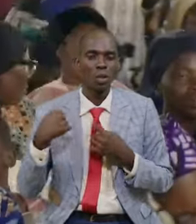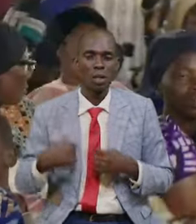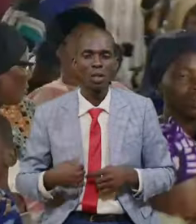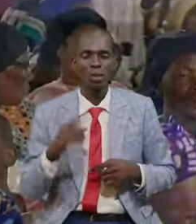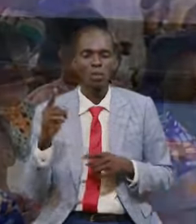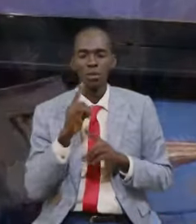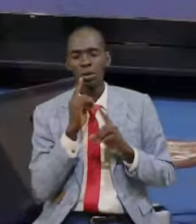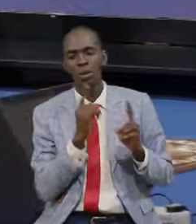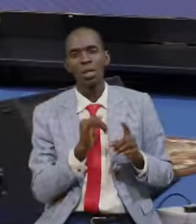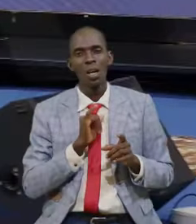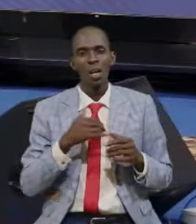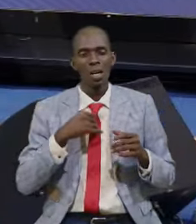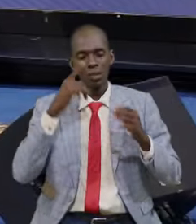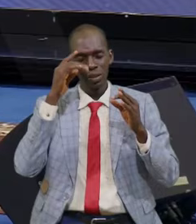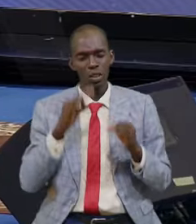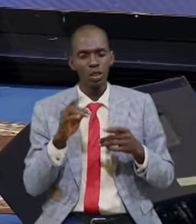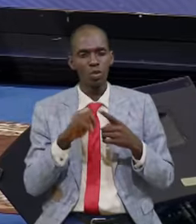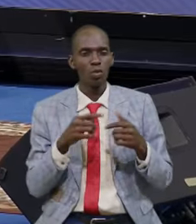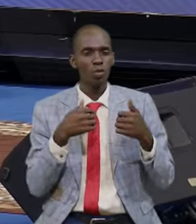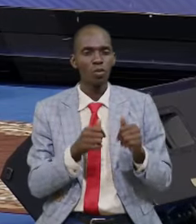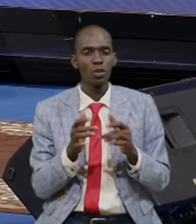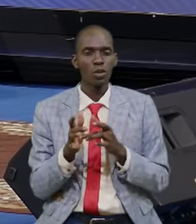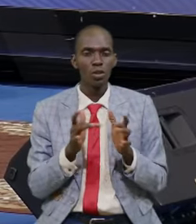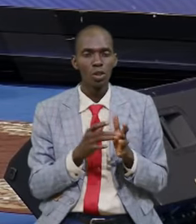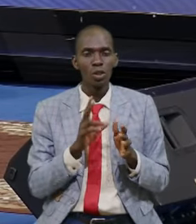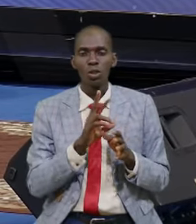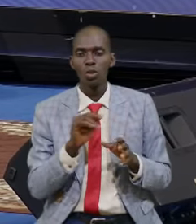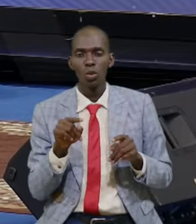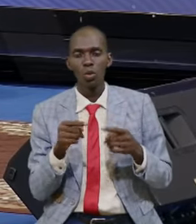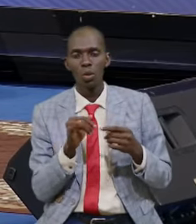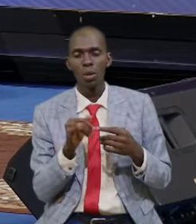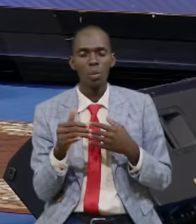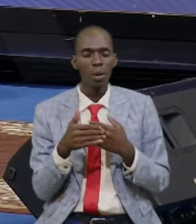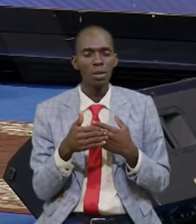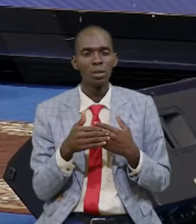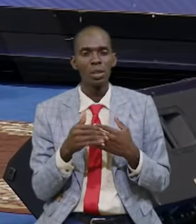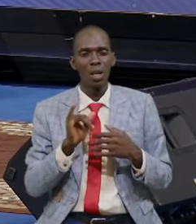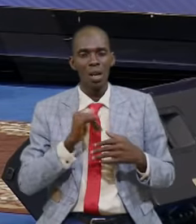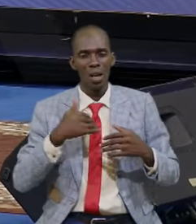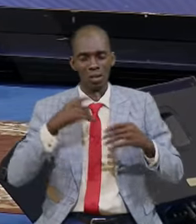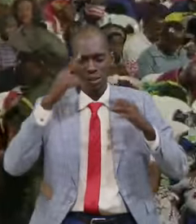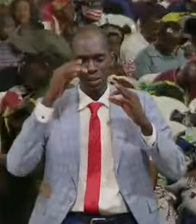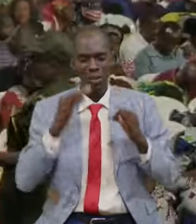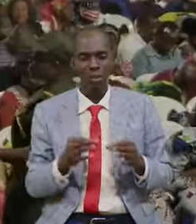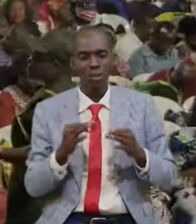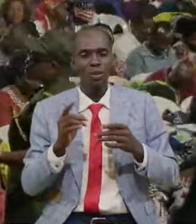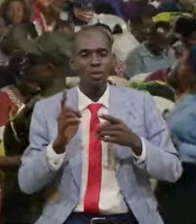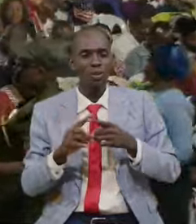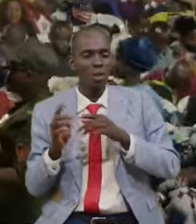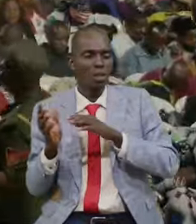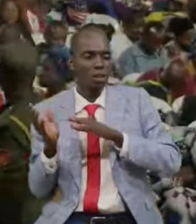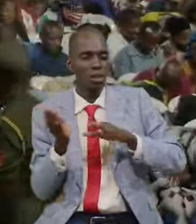follow Jesus. No turning back. No turning back. I've decided to abandon my